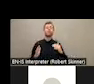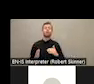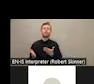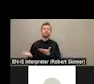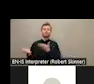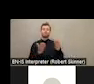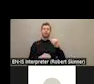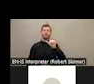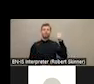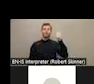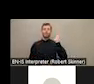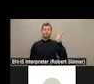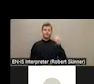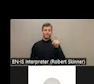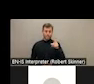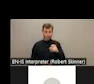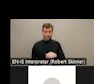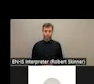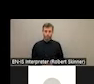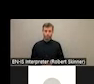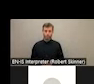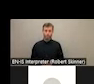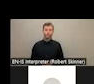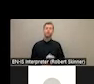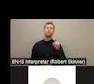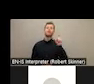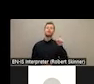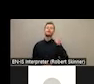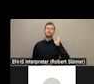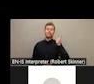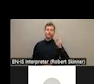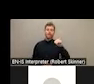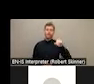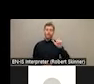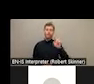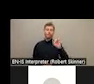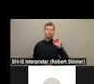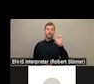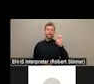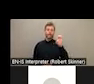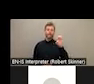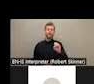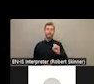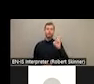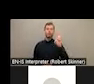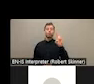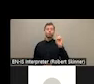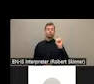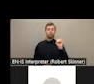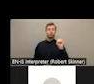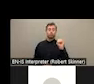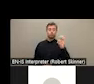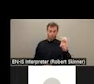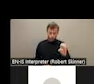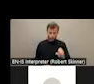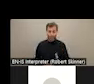speaker, which is in part one. And that our speaker is Marie-Rose. Marie-Rose, delighted to have you